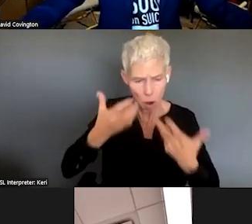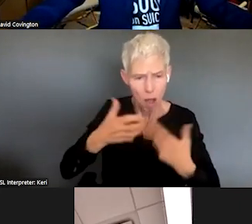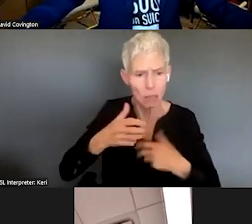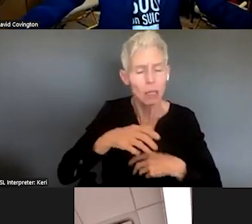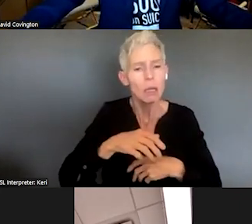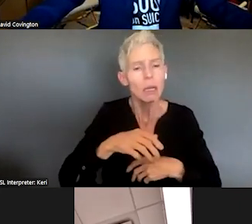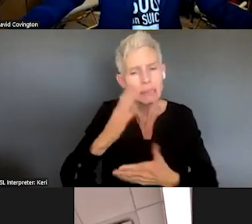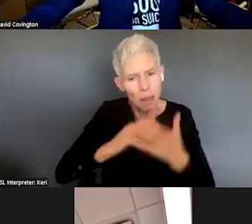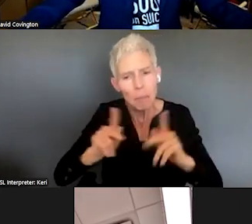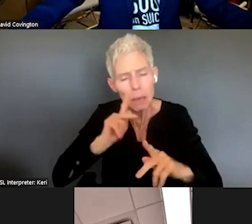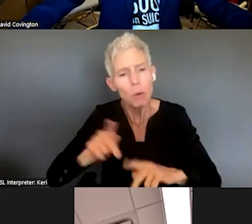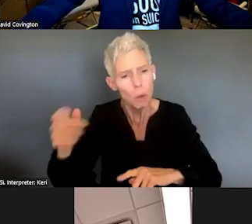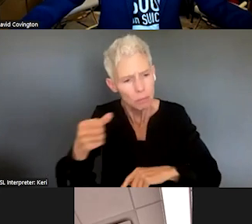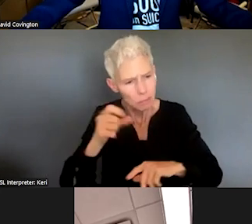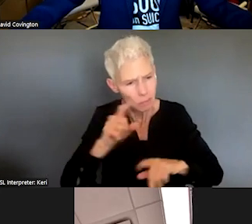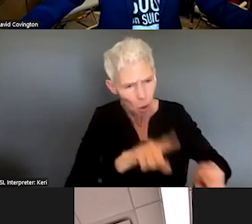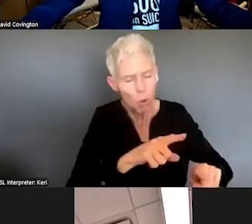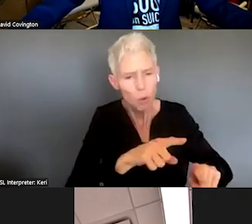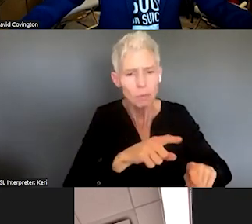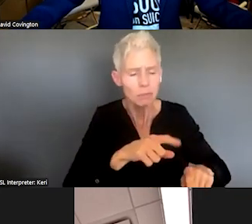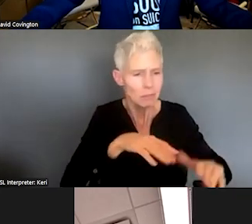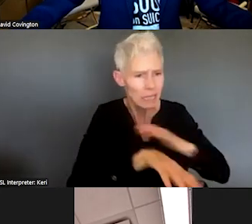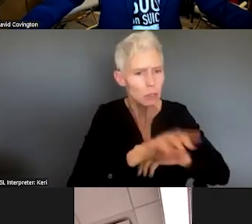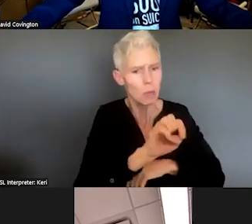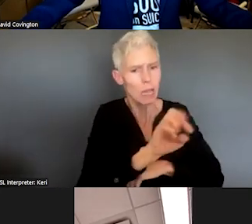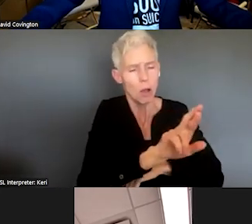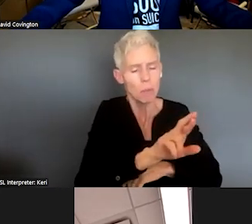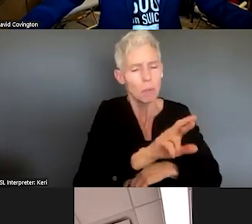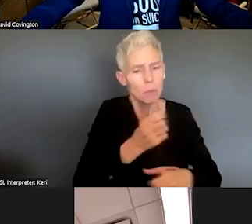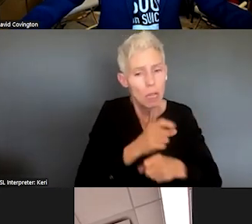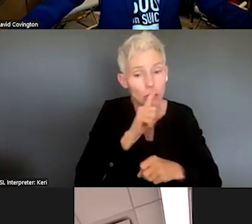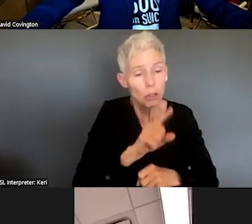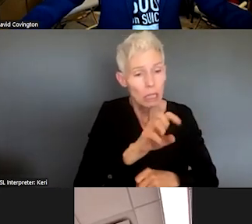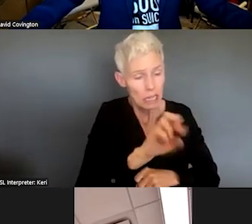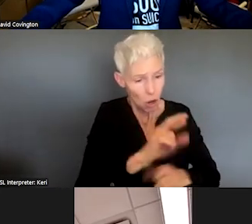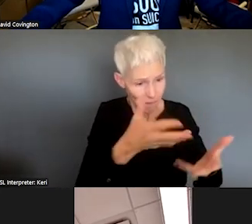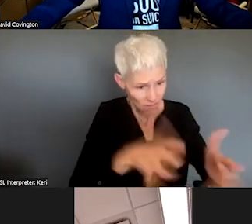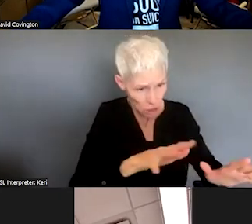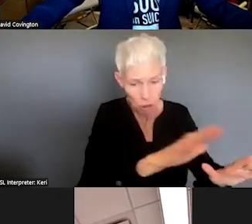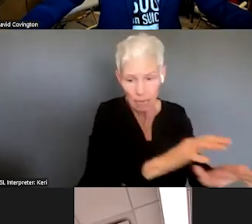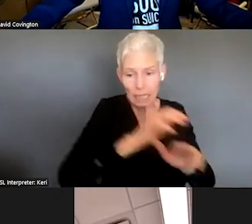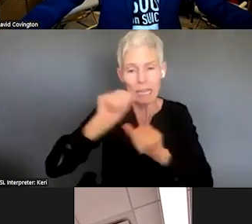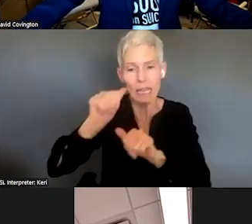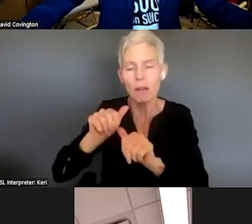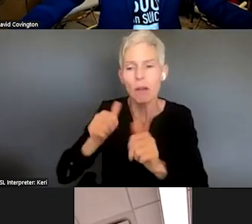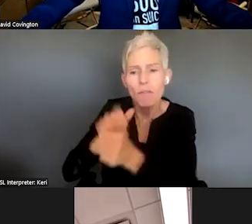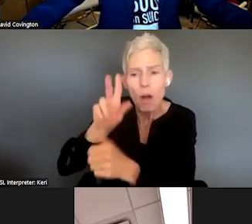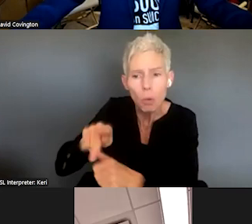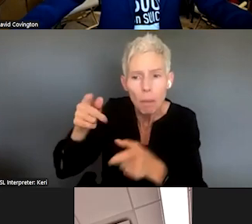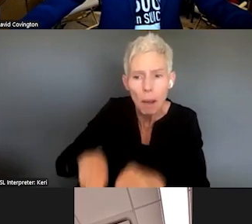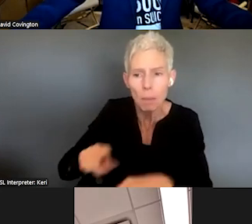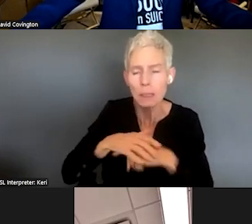to make sure that when they leave those emergency rooms, that there's follow-up, that they